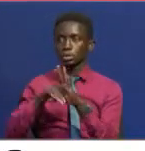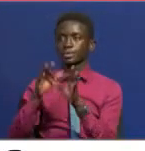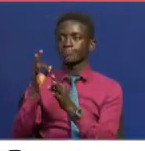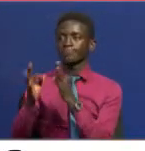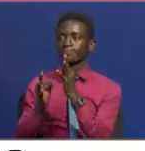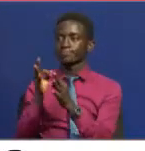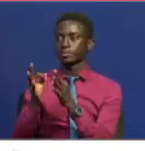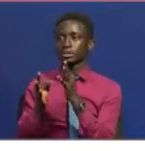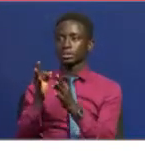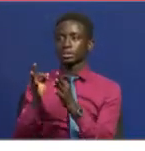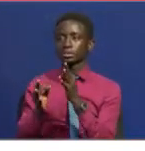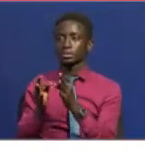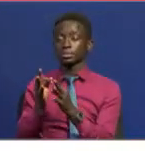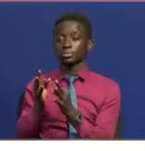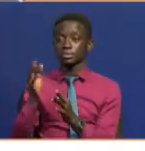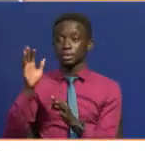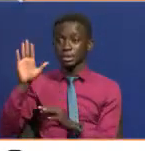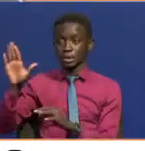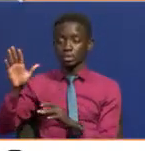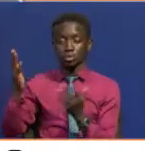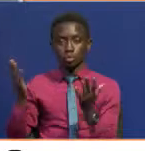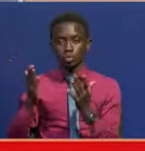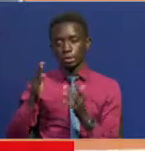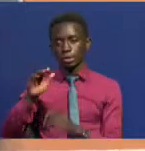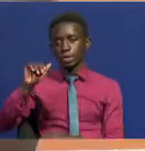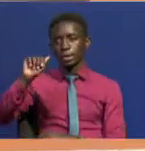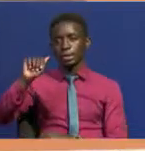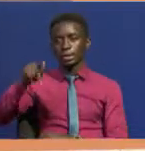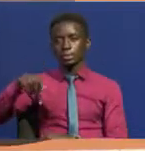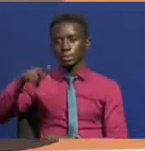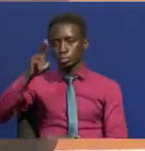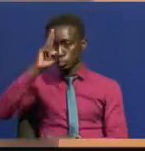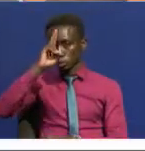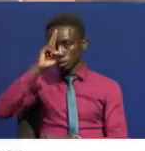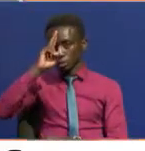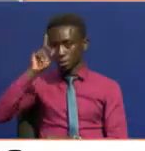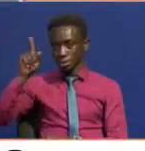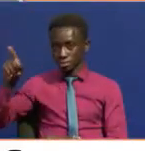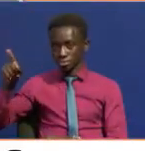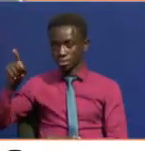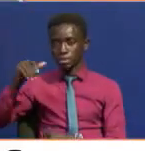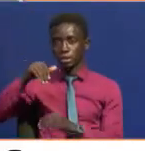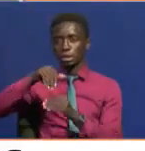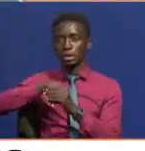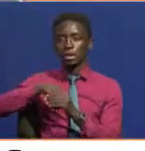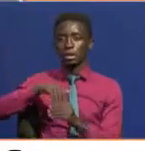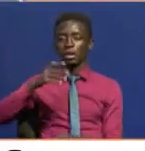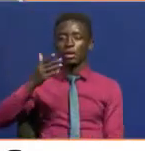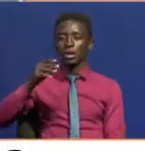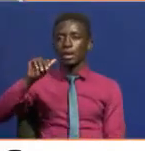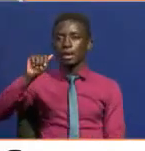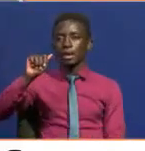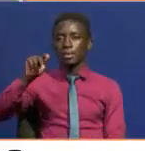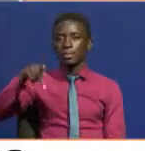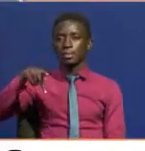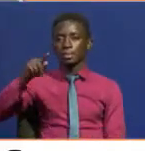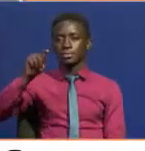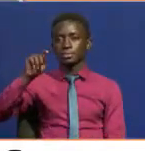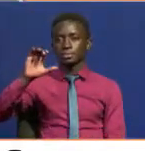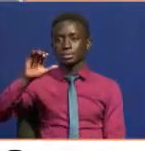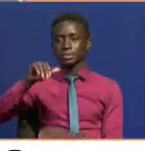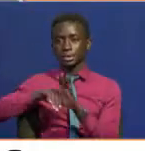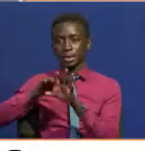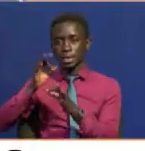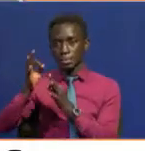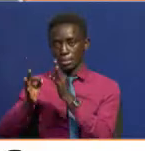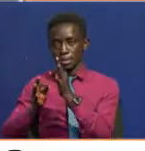Embakasi, the administration police, that is in Embakasi. APTC, yeah. That's where we'll be